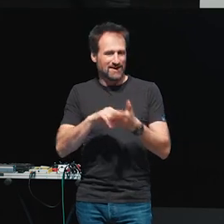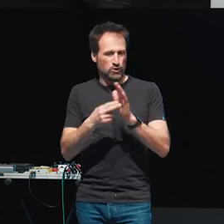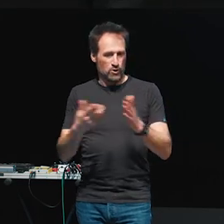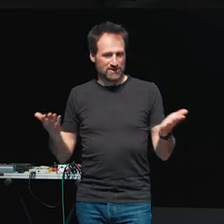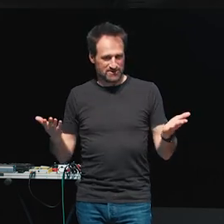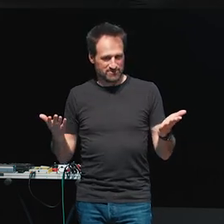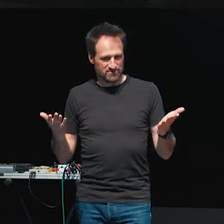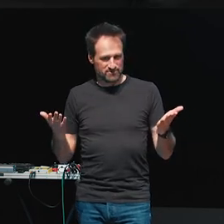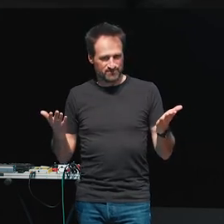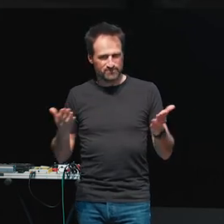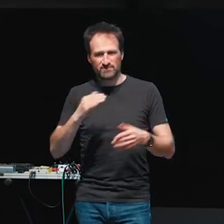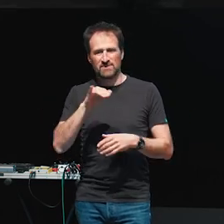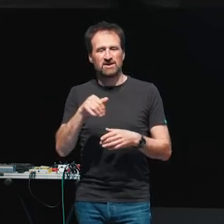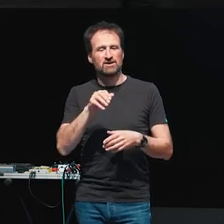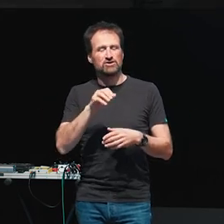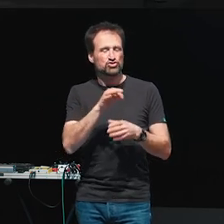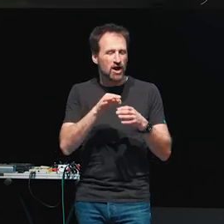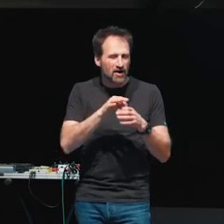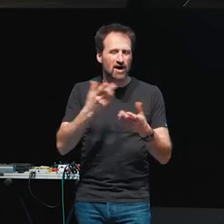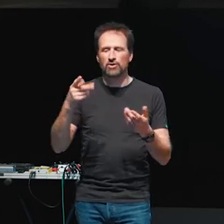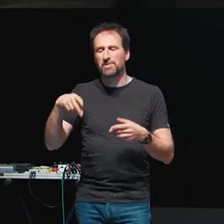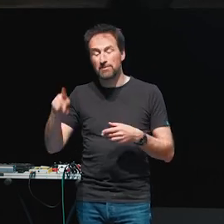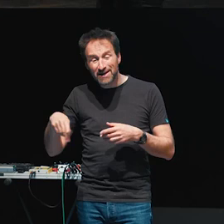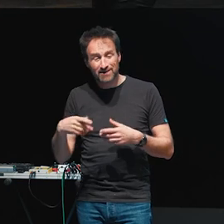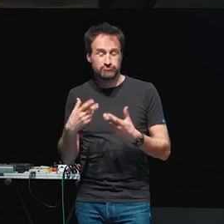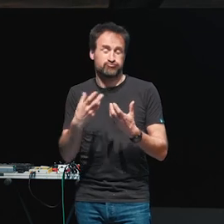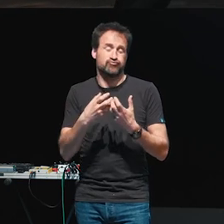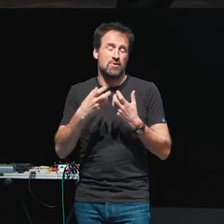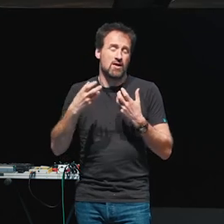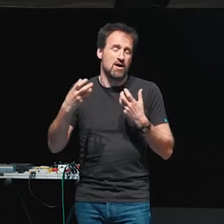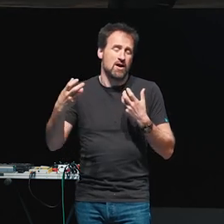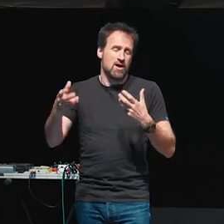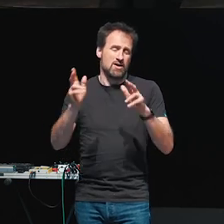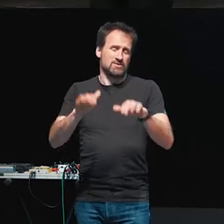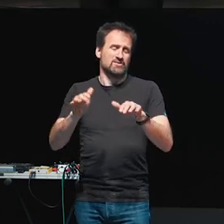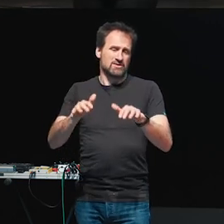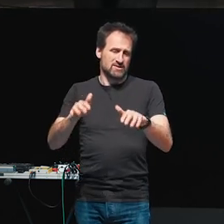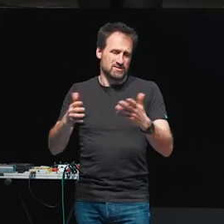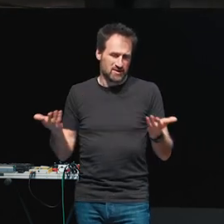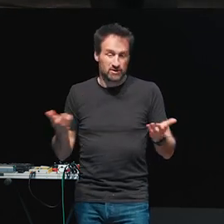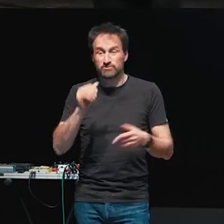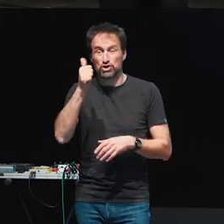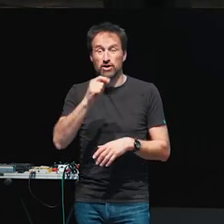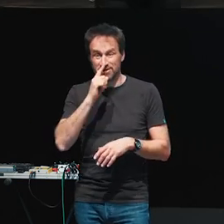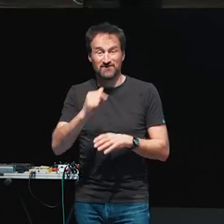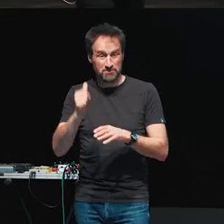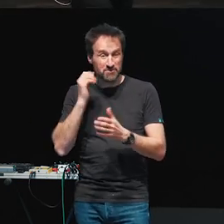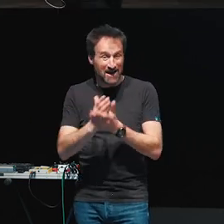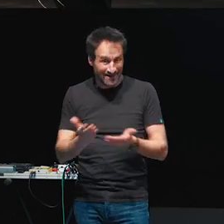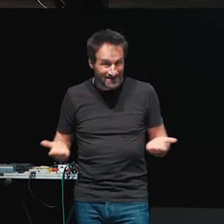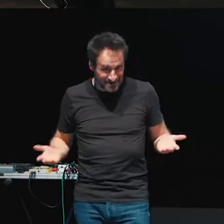PHP that have been around for a lot of time, especially when it comes to backend, right?